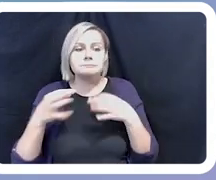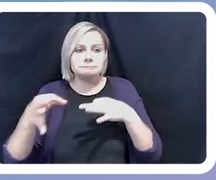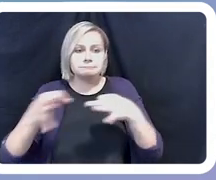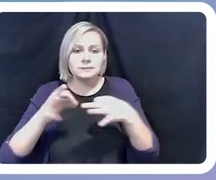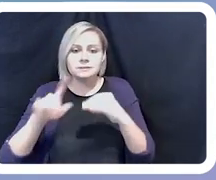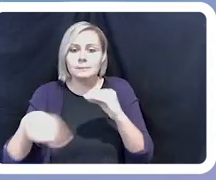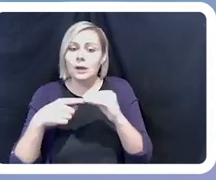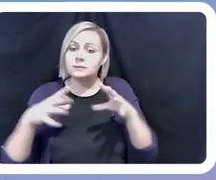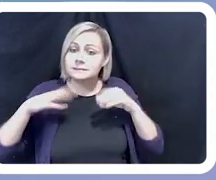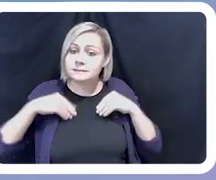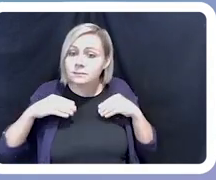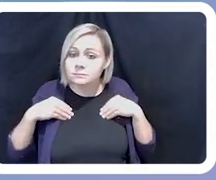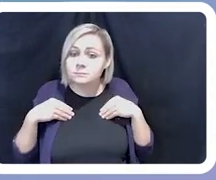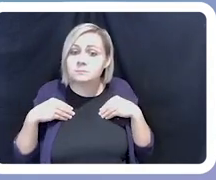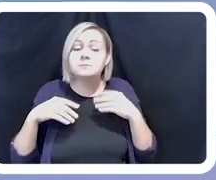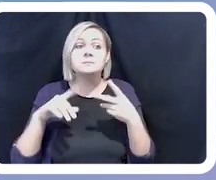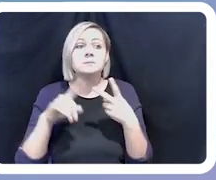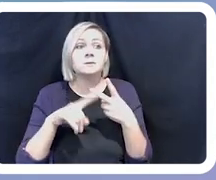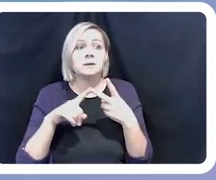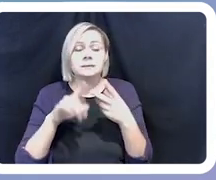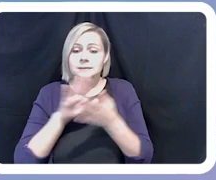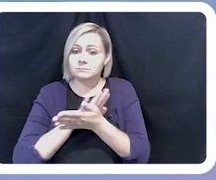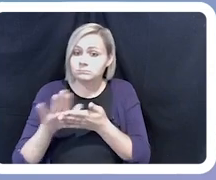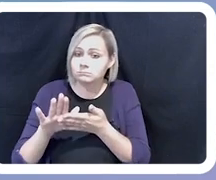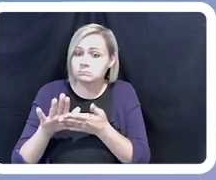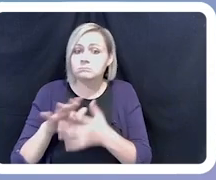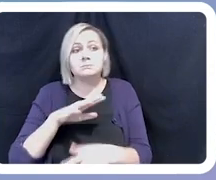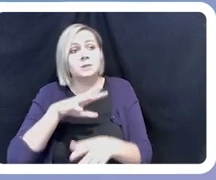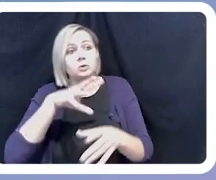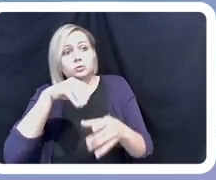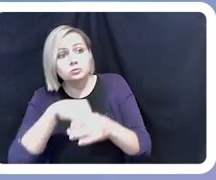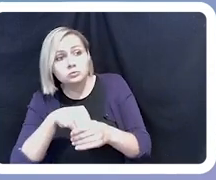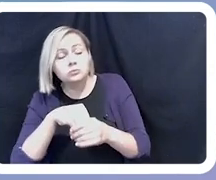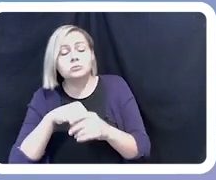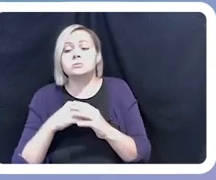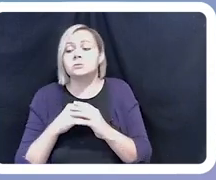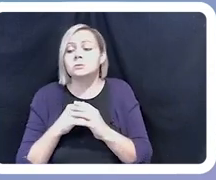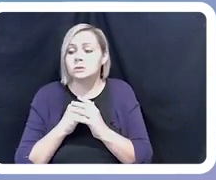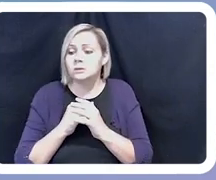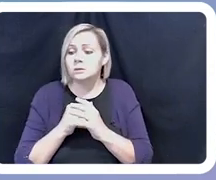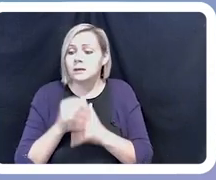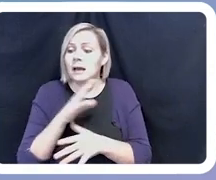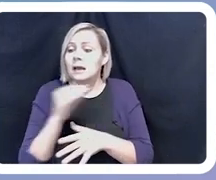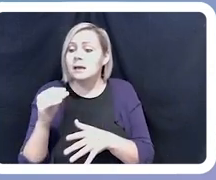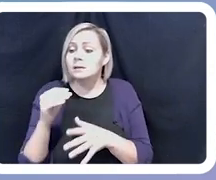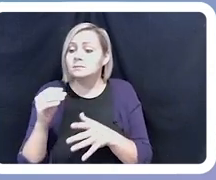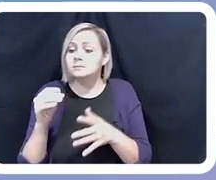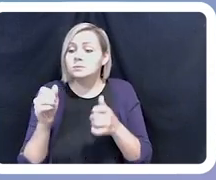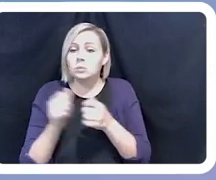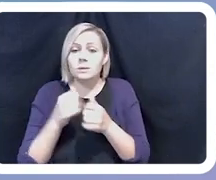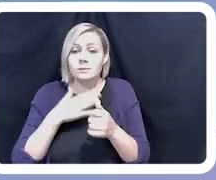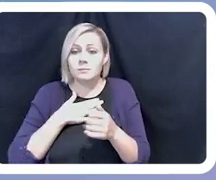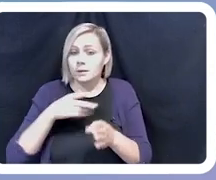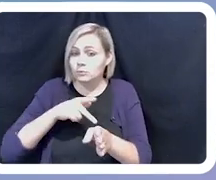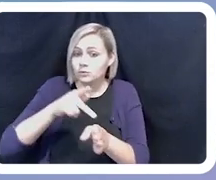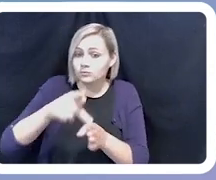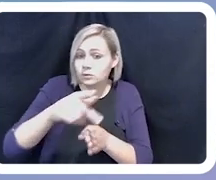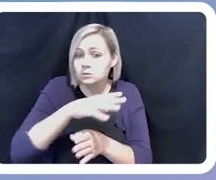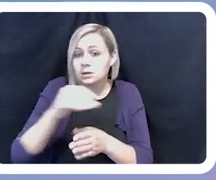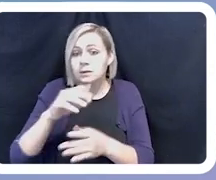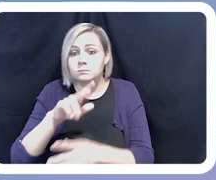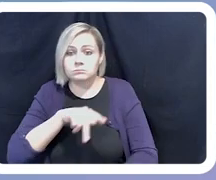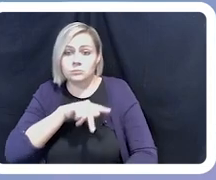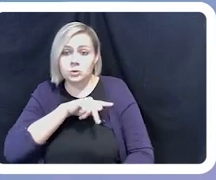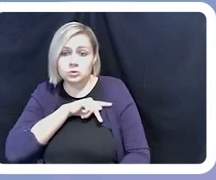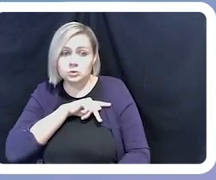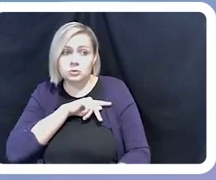acceptance, spreading kindness as well, being included. And it's kind of like with my professional and